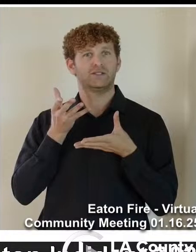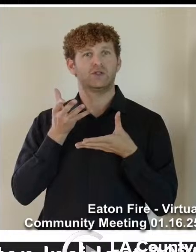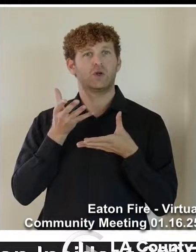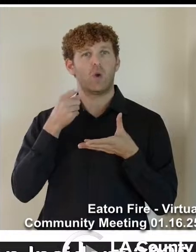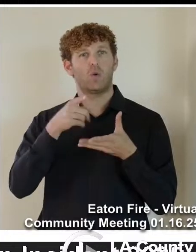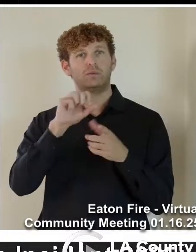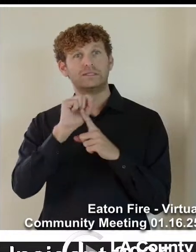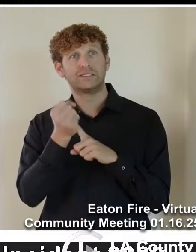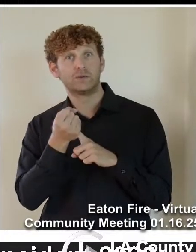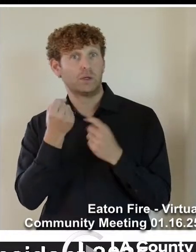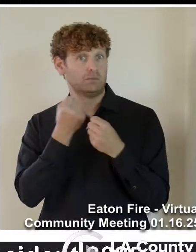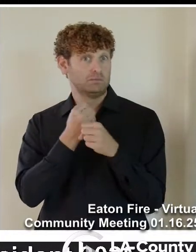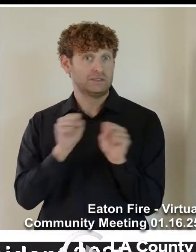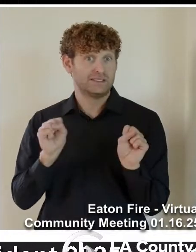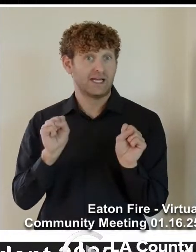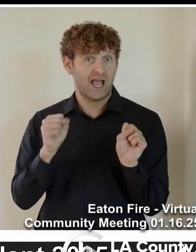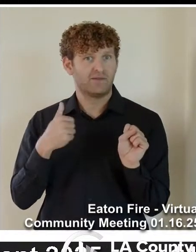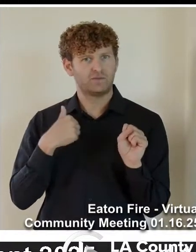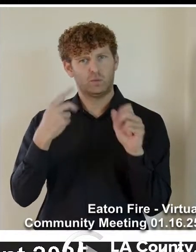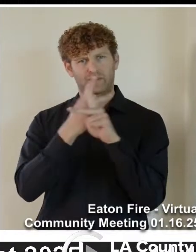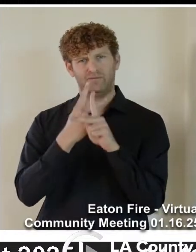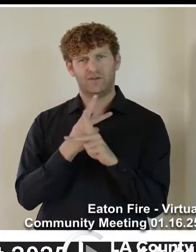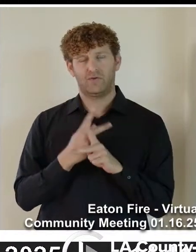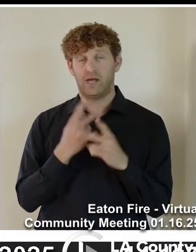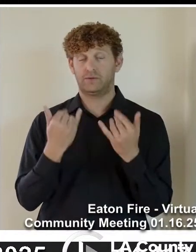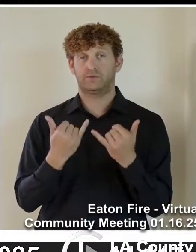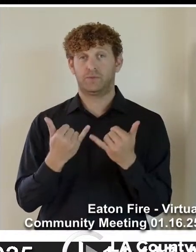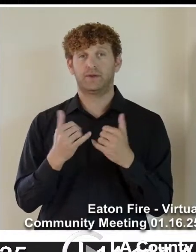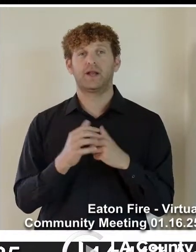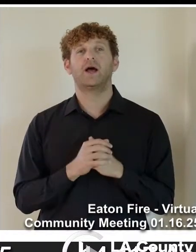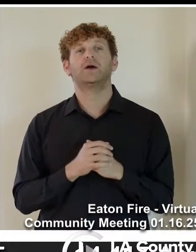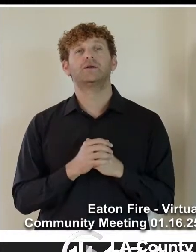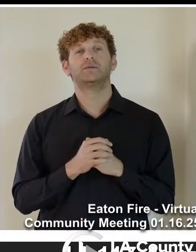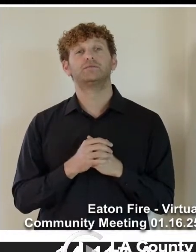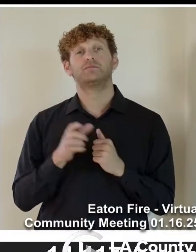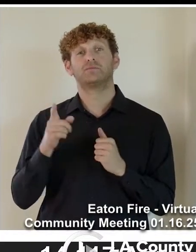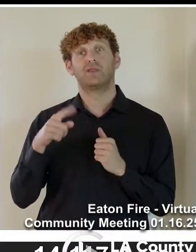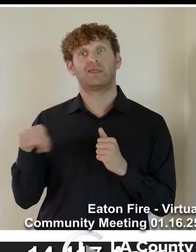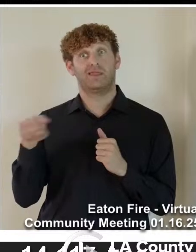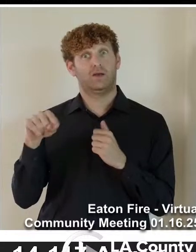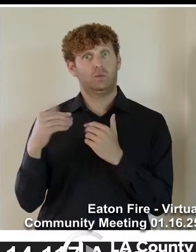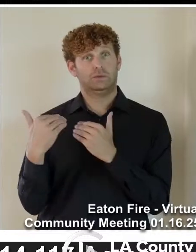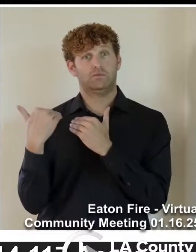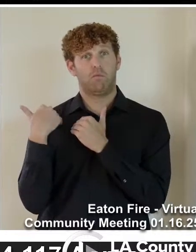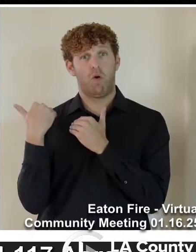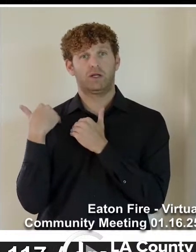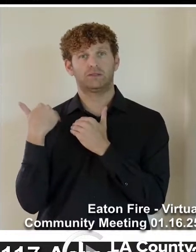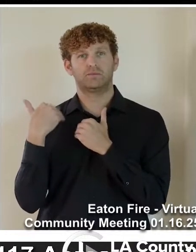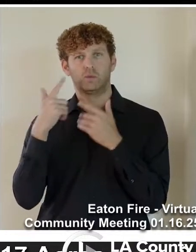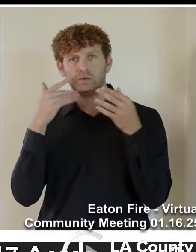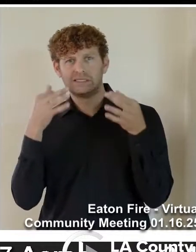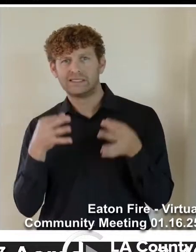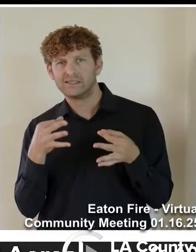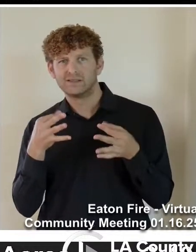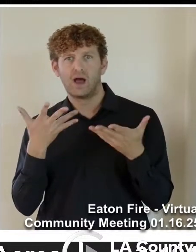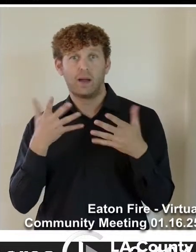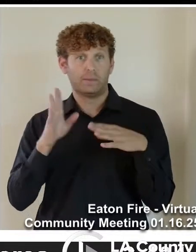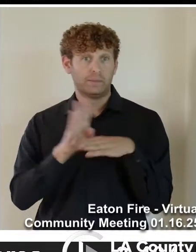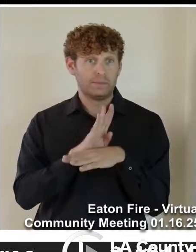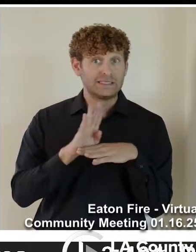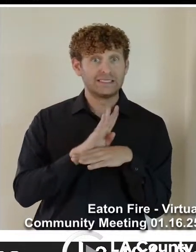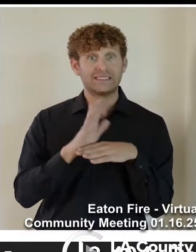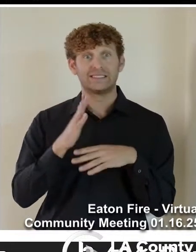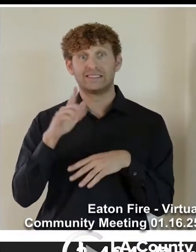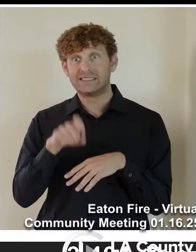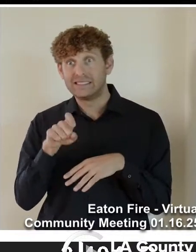with those cooperators right now. They will be the ultimate responsibilities for making the determination of whether businesses need remediation and